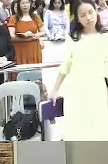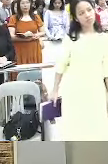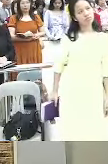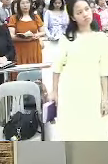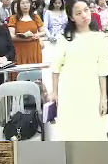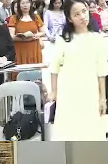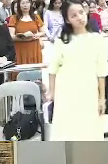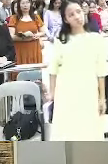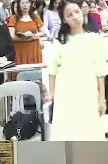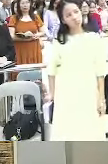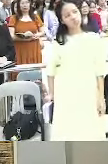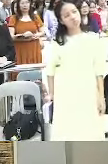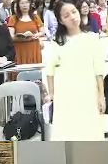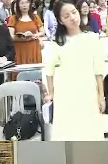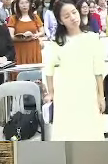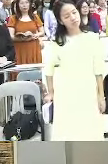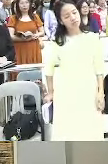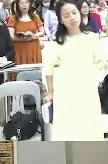God